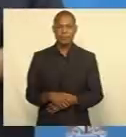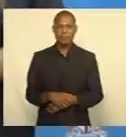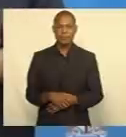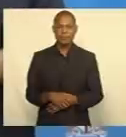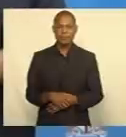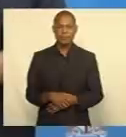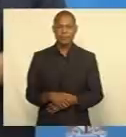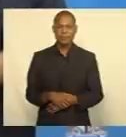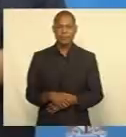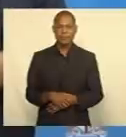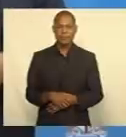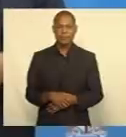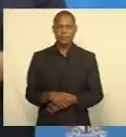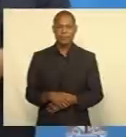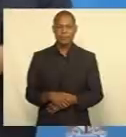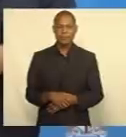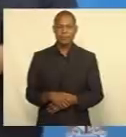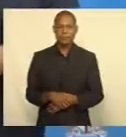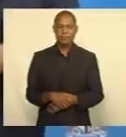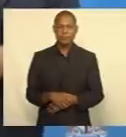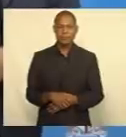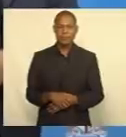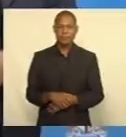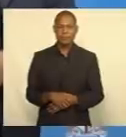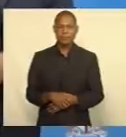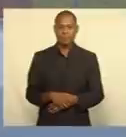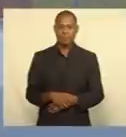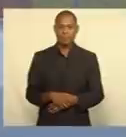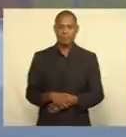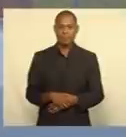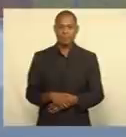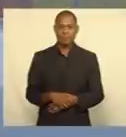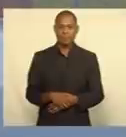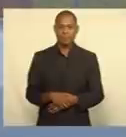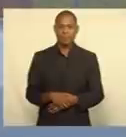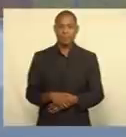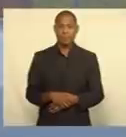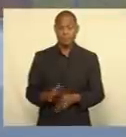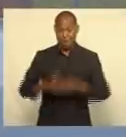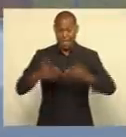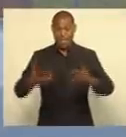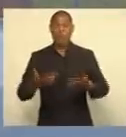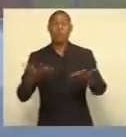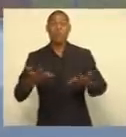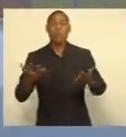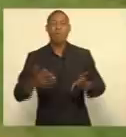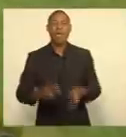She and all members of her household are all securely in isolation in Navua Hospital.